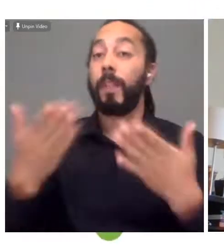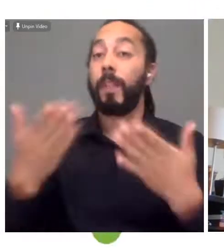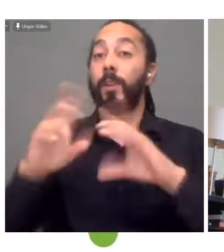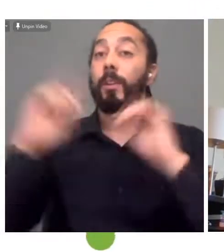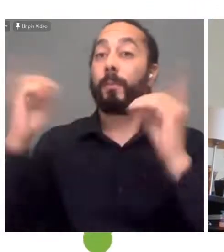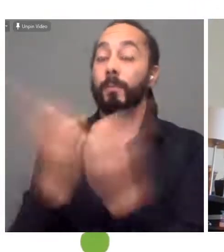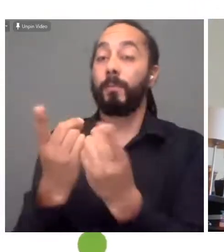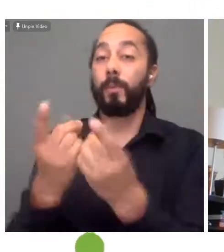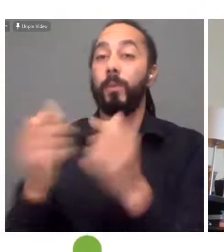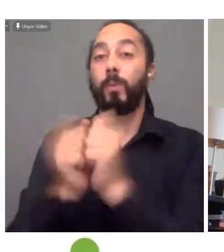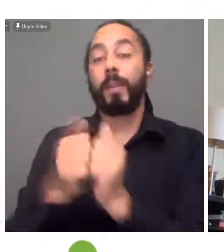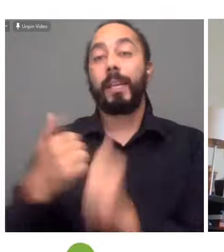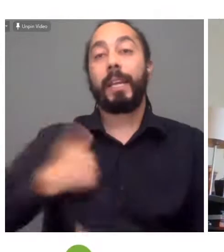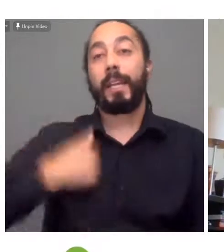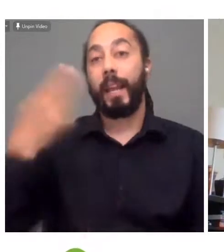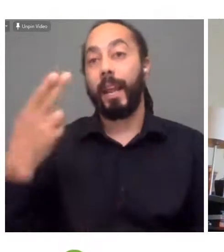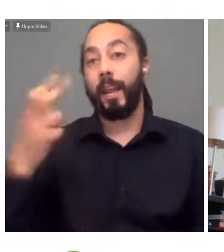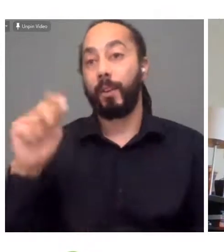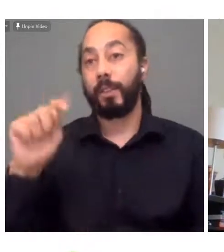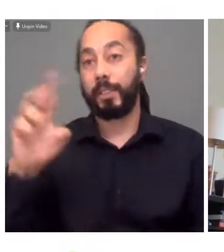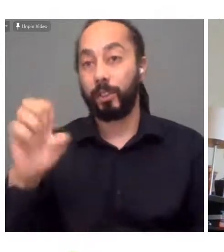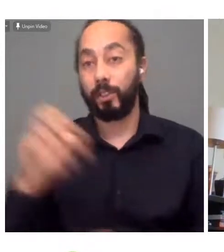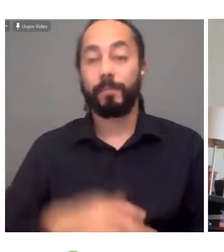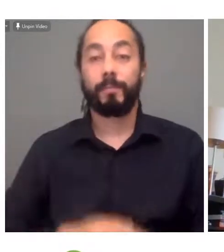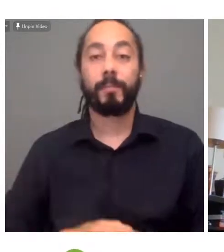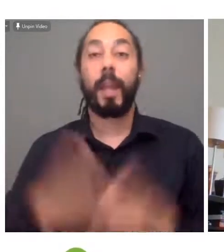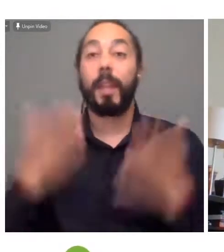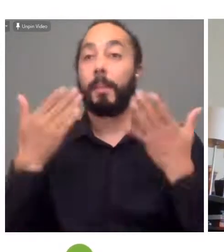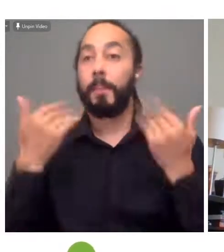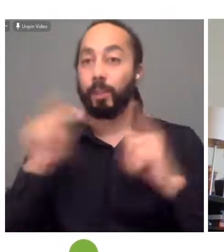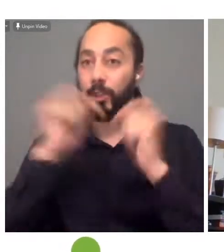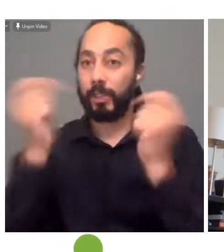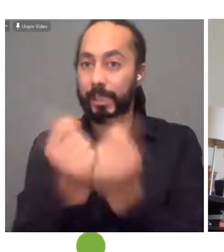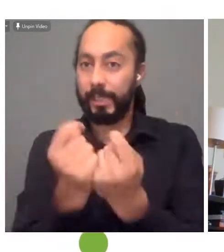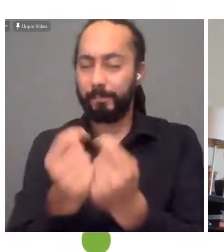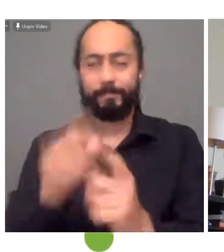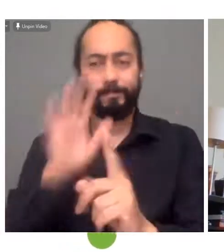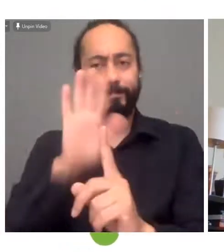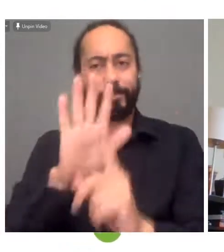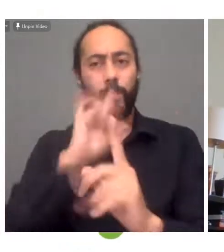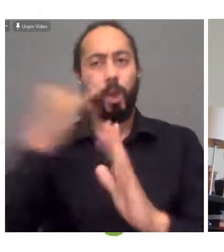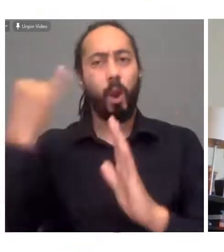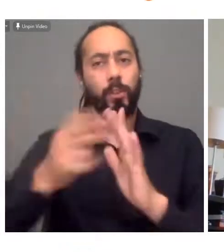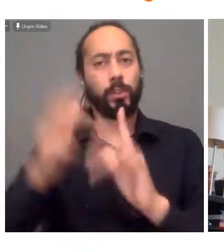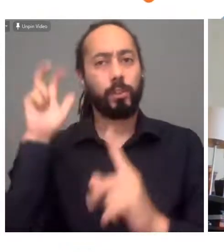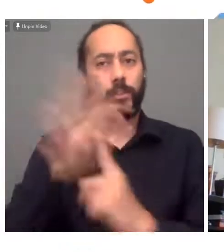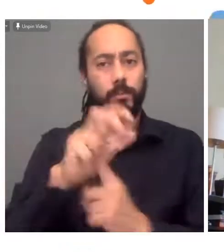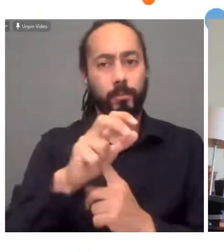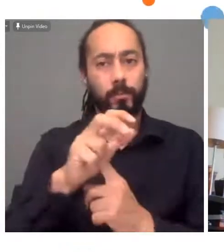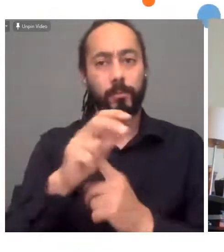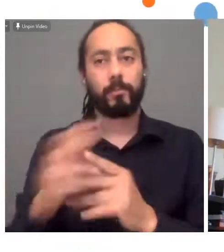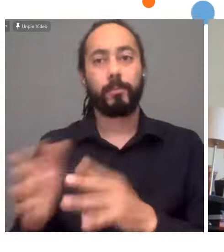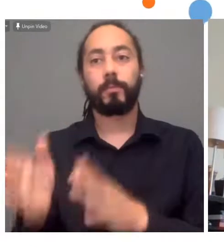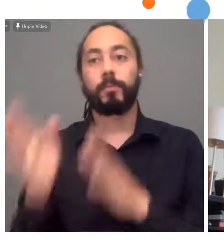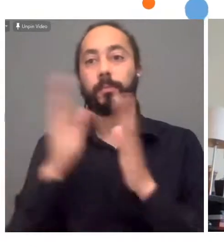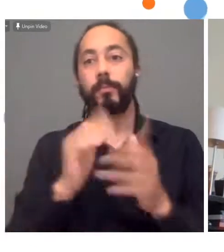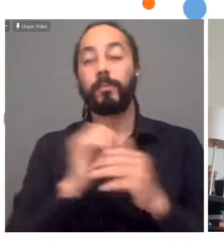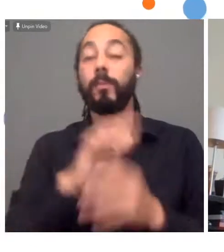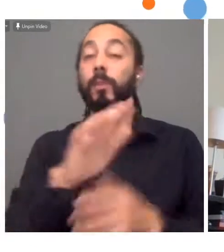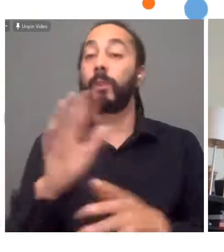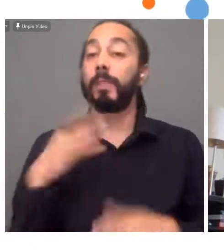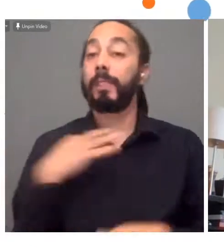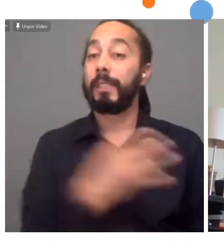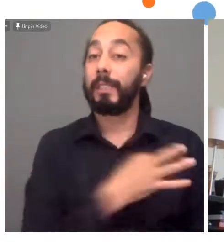Canadian Heritage and to the minister's team, ranging from a true arts champion in Parliamentary Secretary Julie DeBruzan, to your engaged